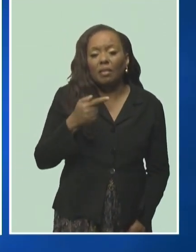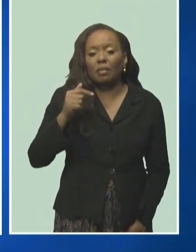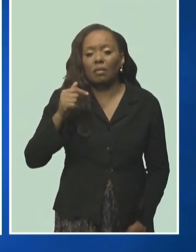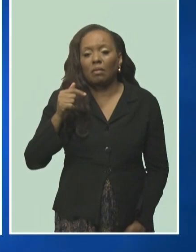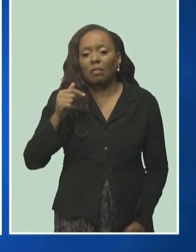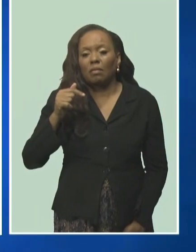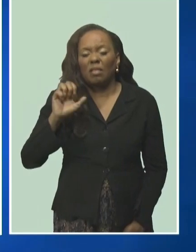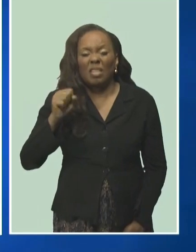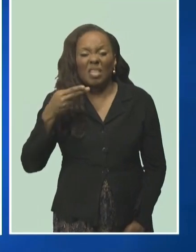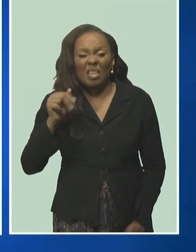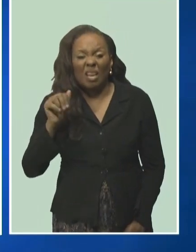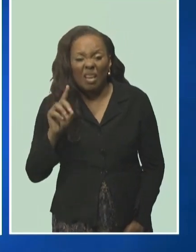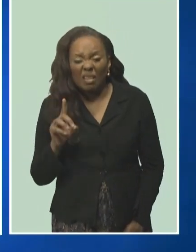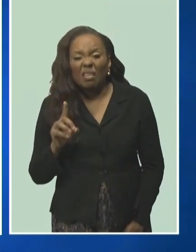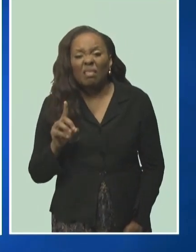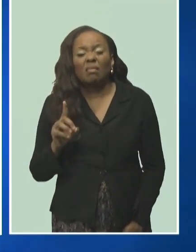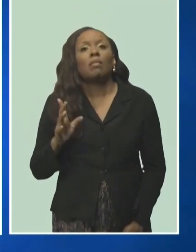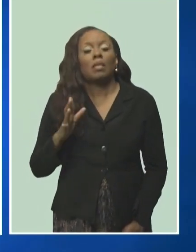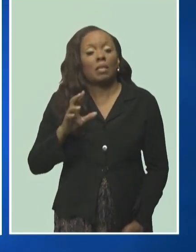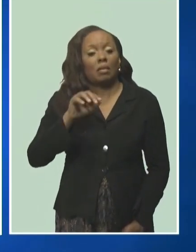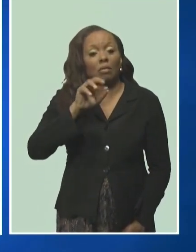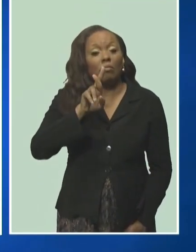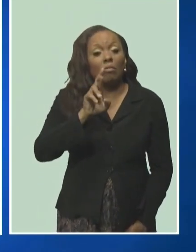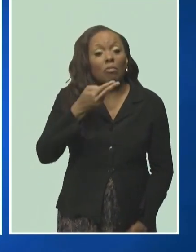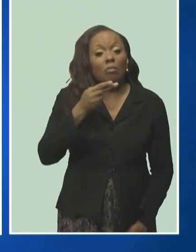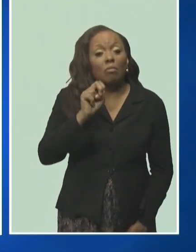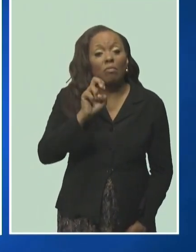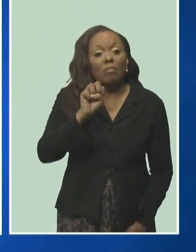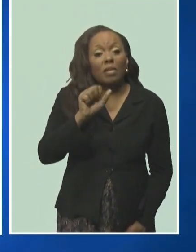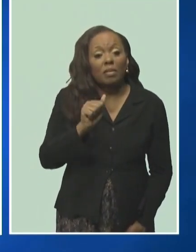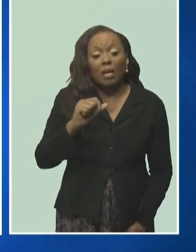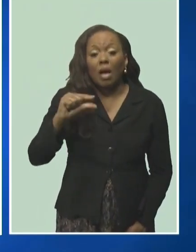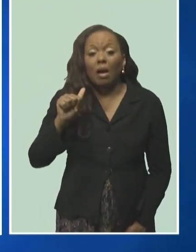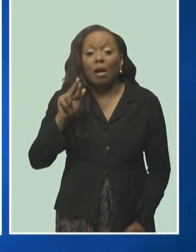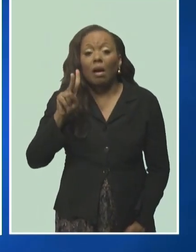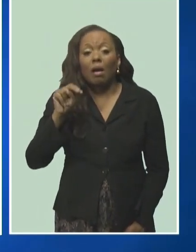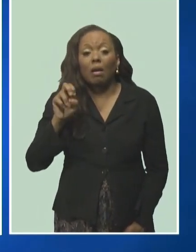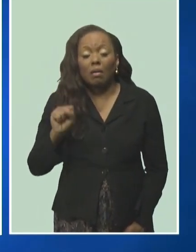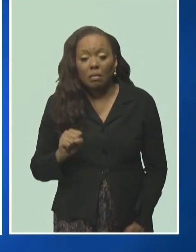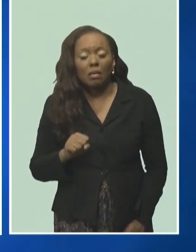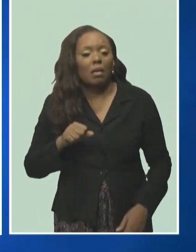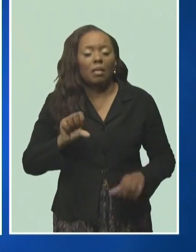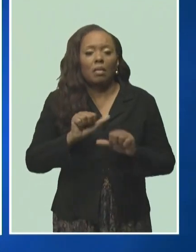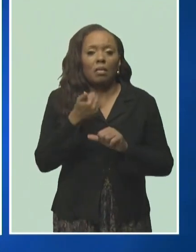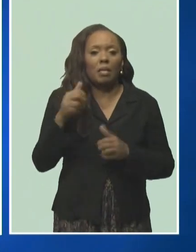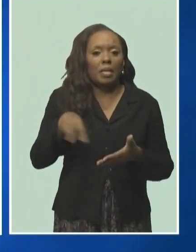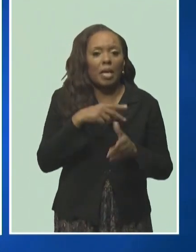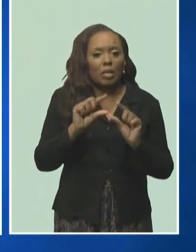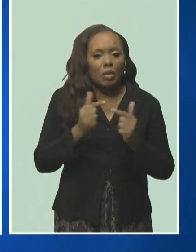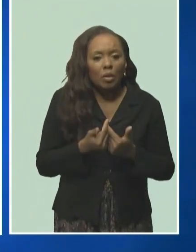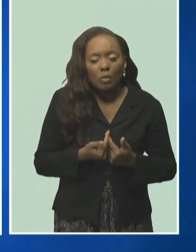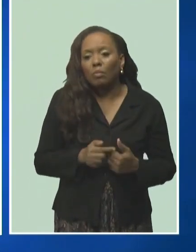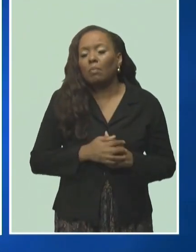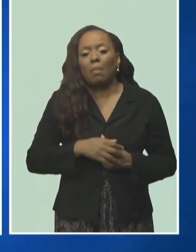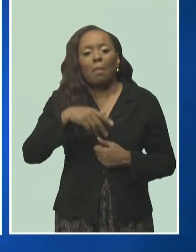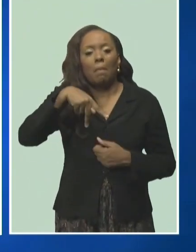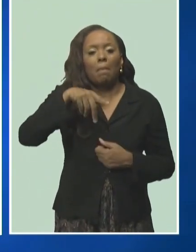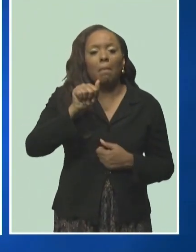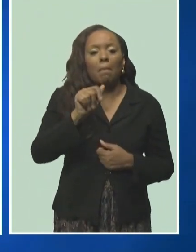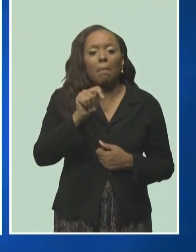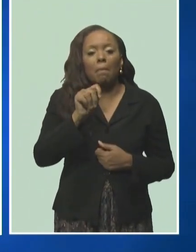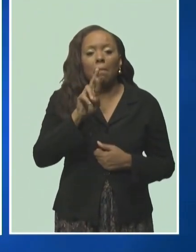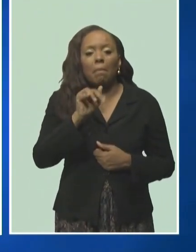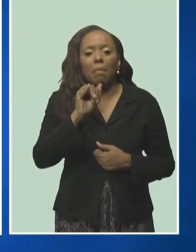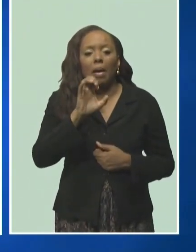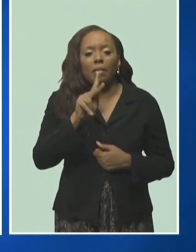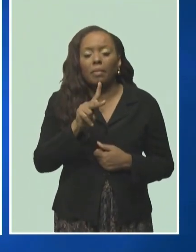Monarch competition this year, Risa Garnes, the wonderful dance group, the Gemini Project, Patrick Ford, who